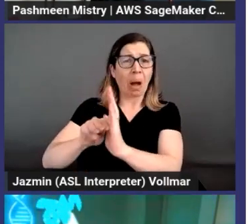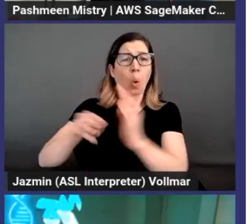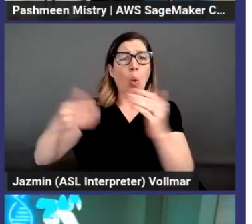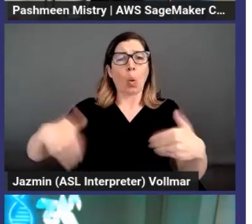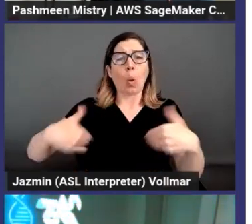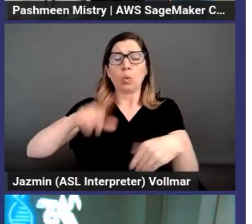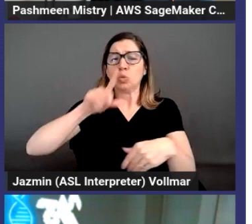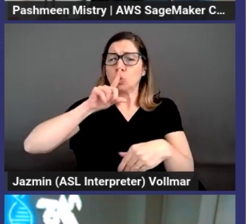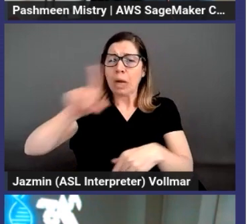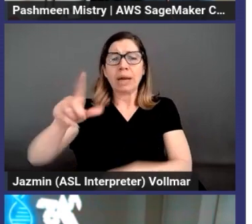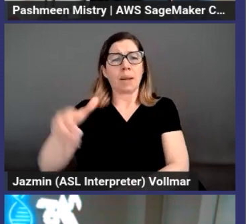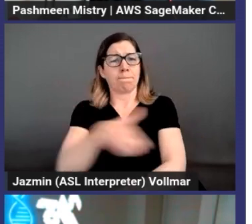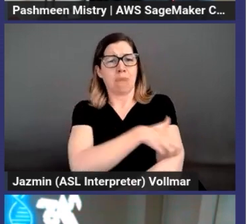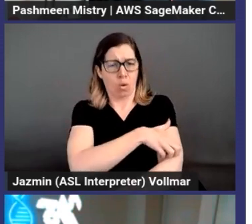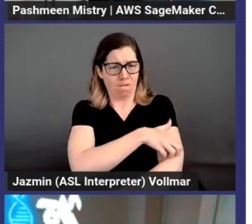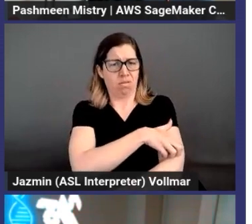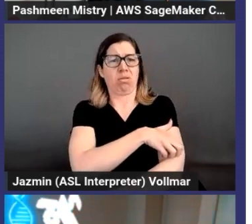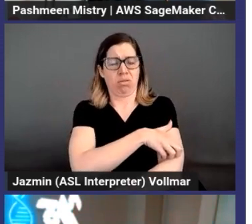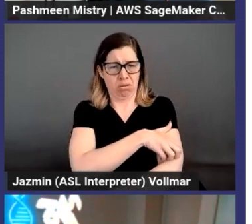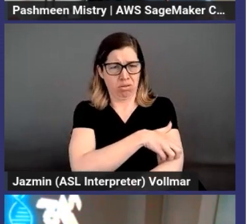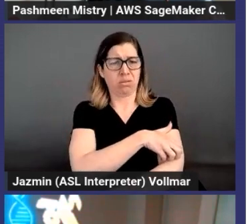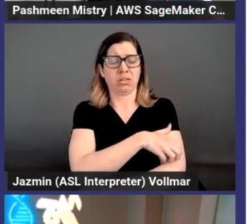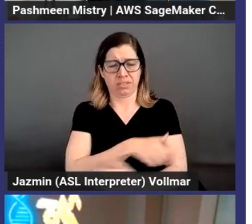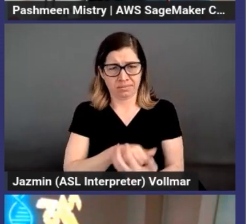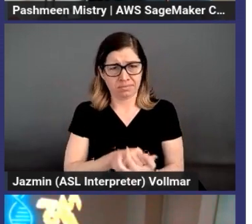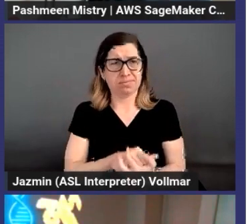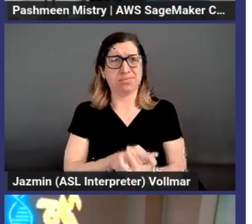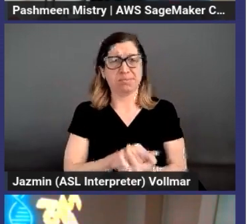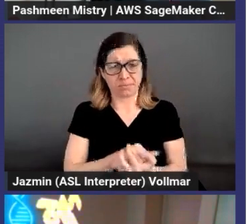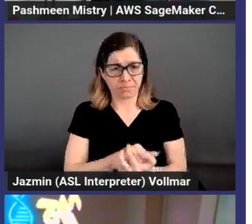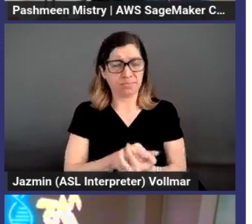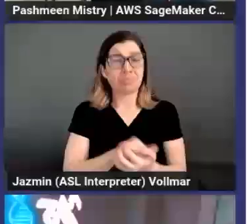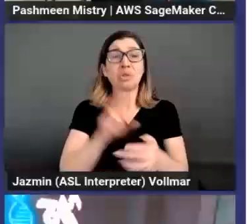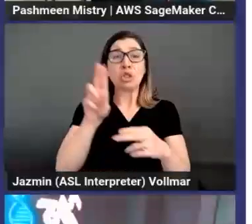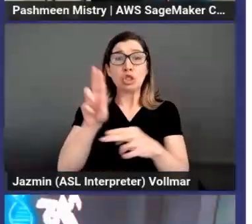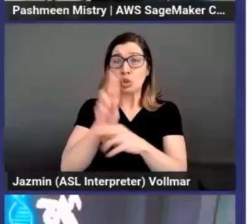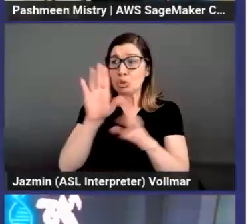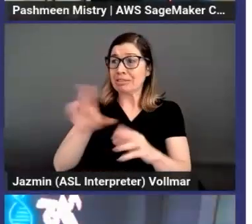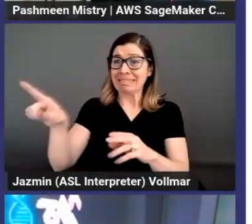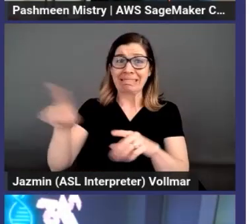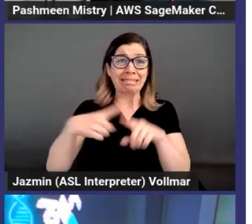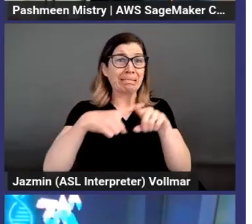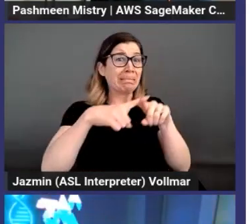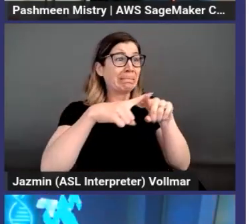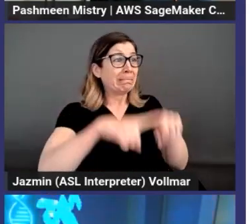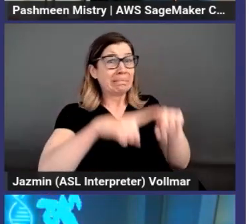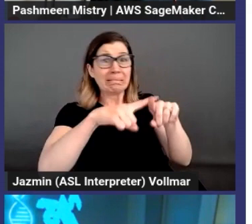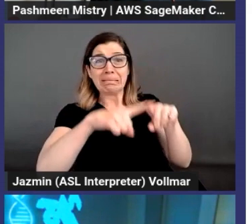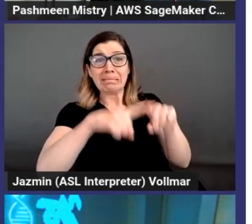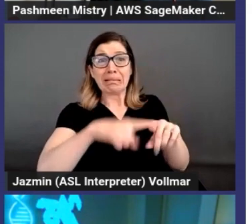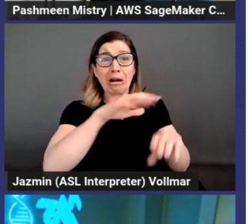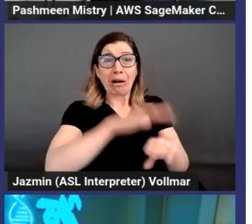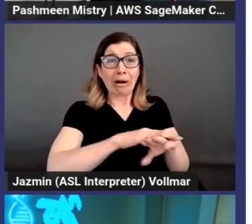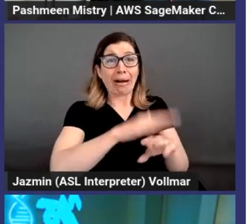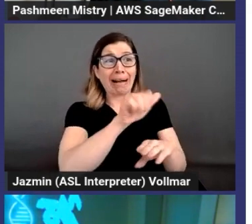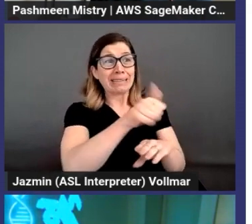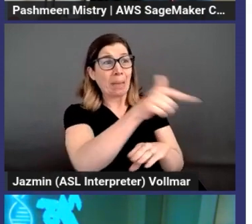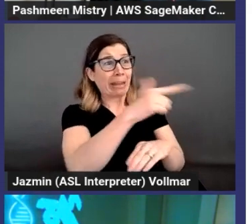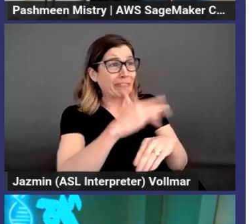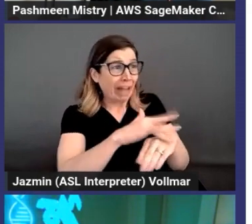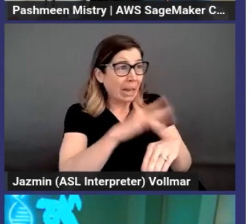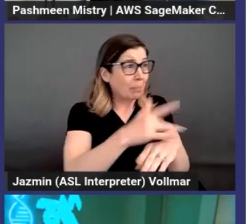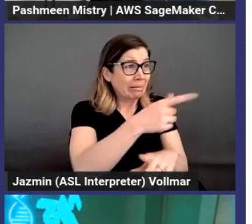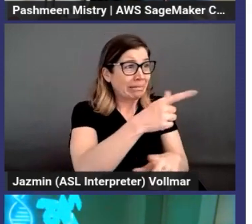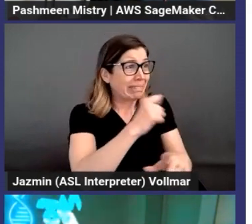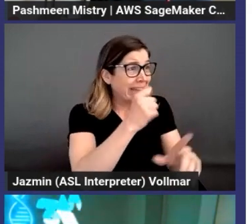powerful. Users don't have to always rely, on something that's available off the shelf. They